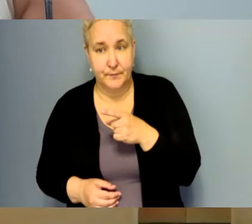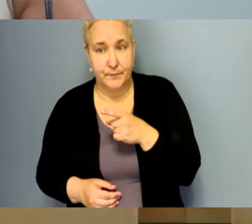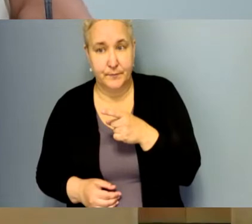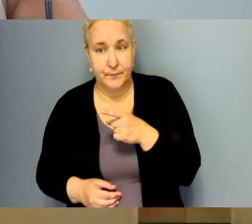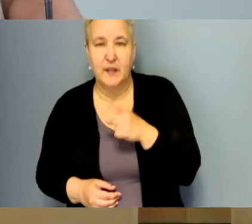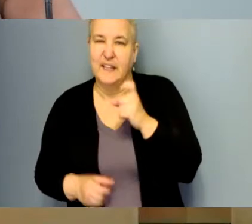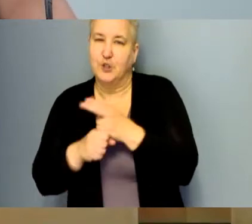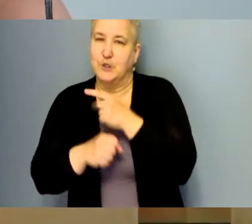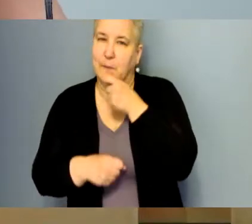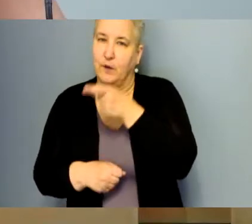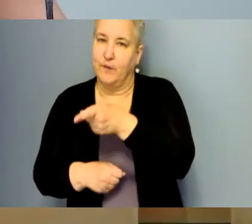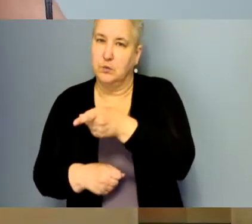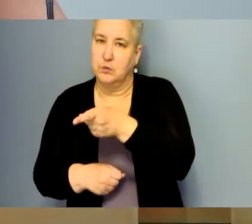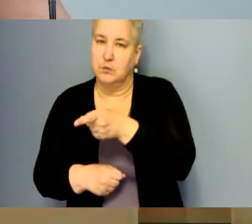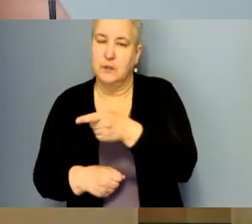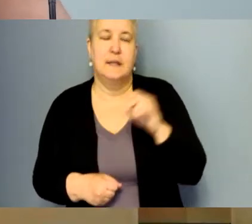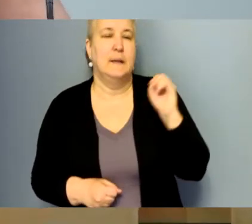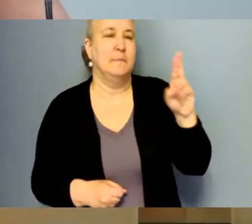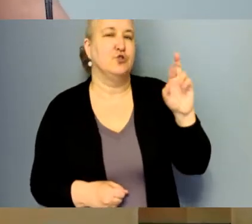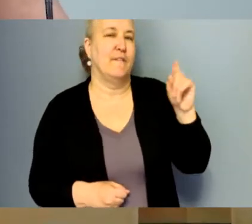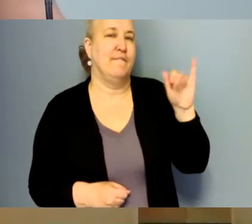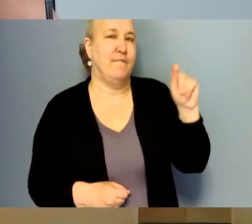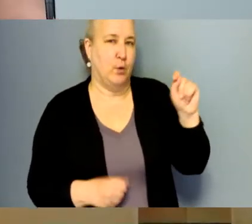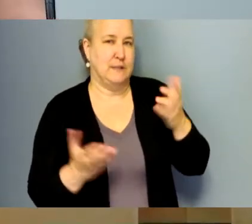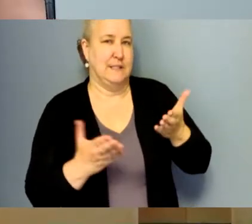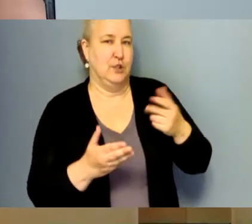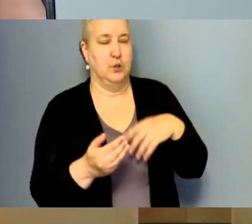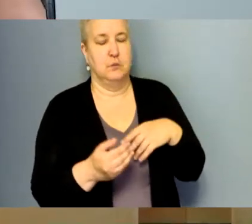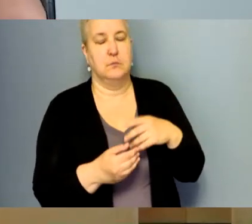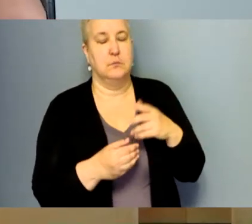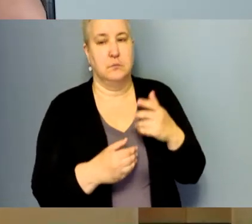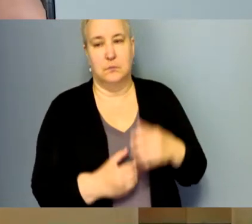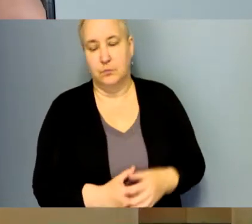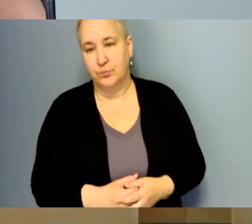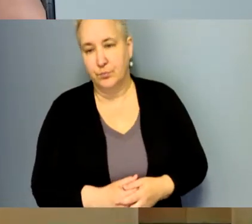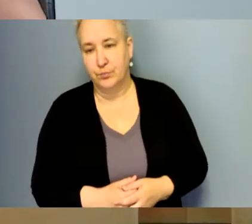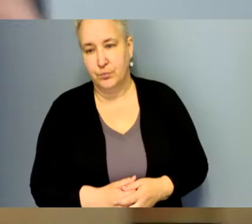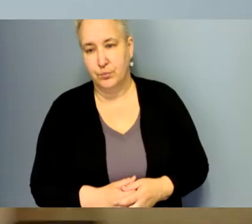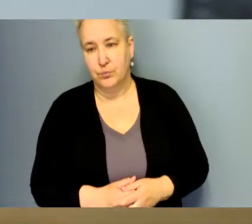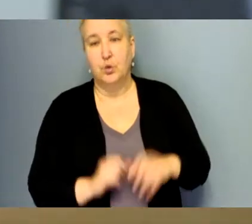to use the mic. Yeah, Ms. Faust is here to talk about, or you can,